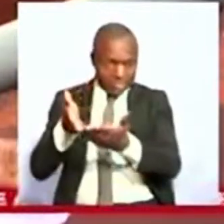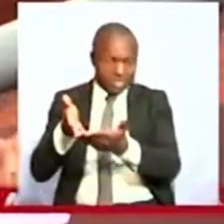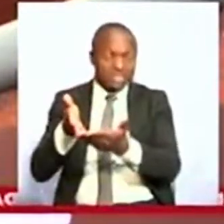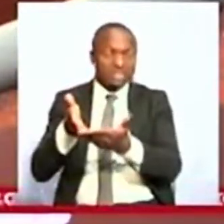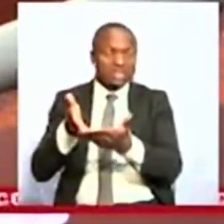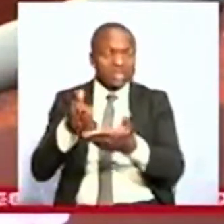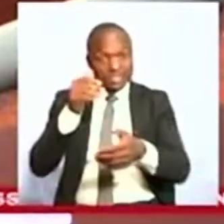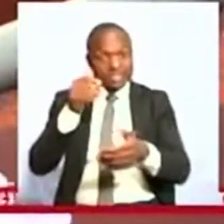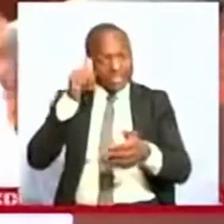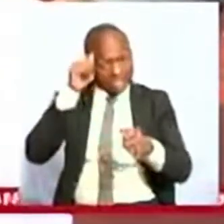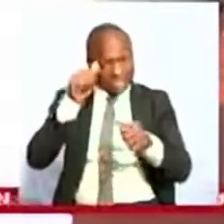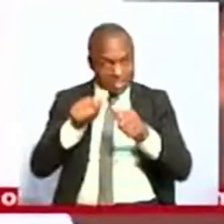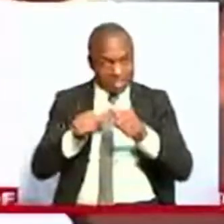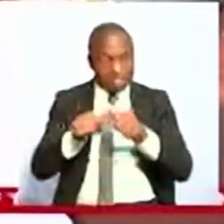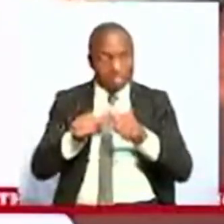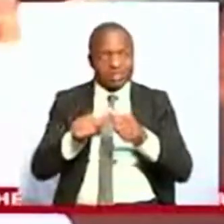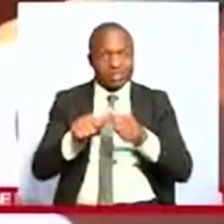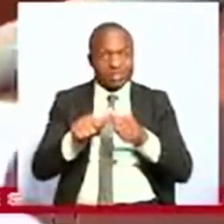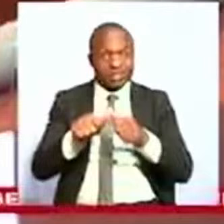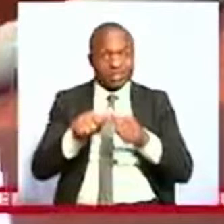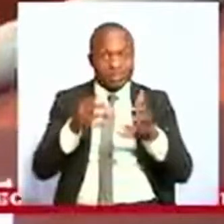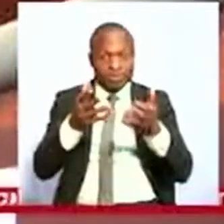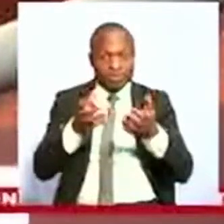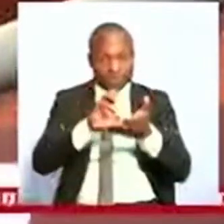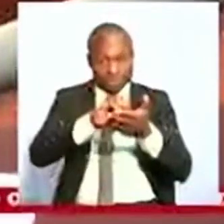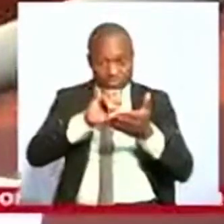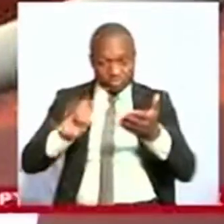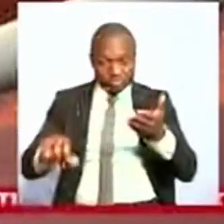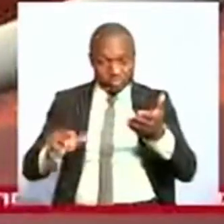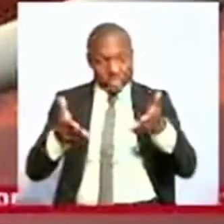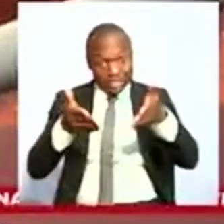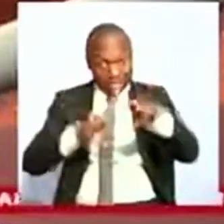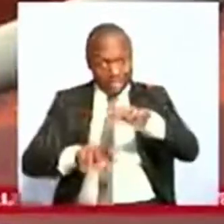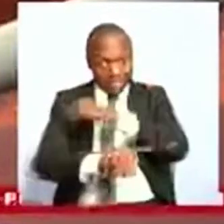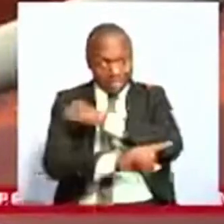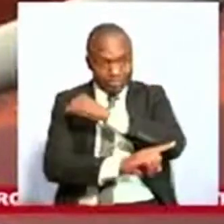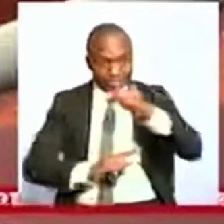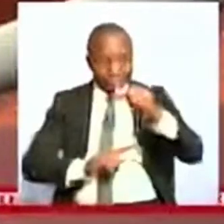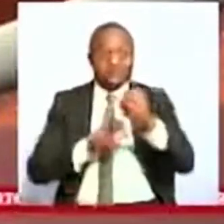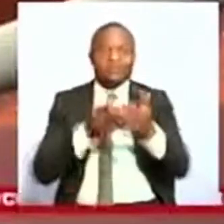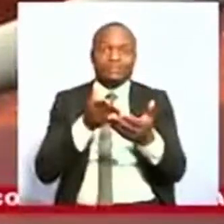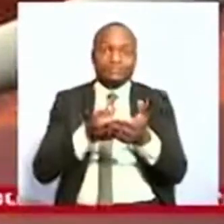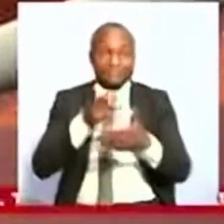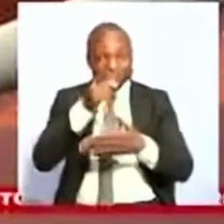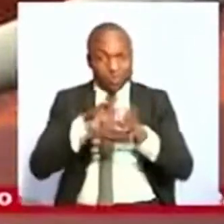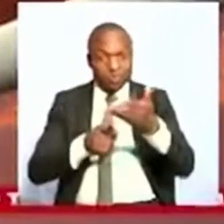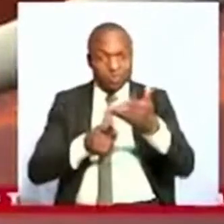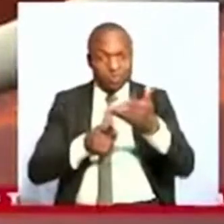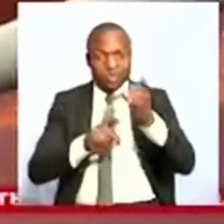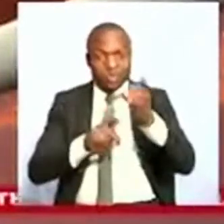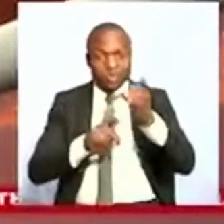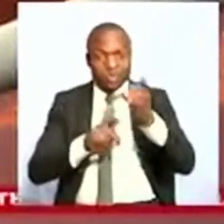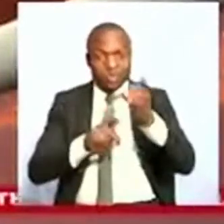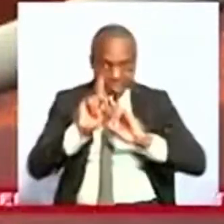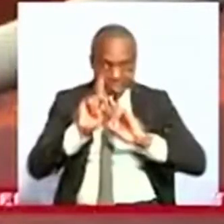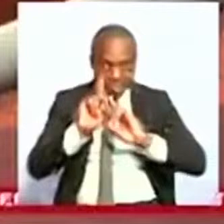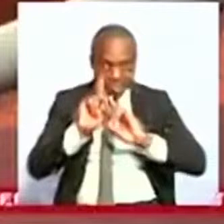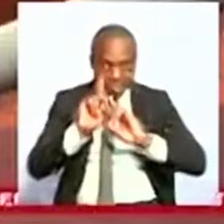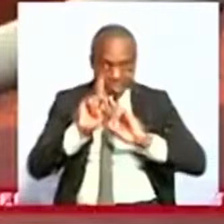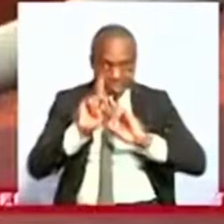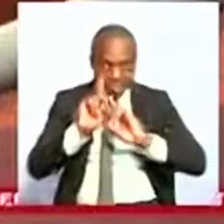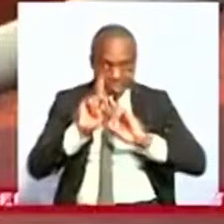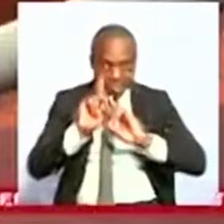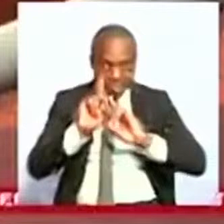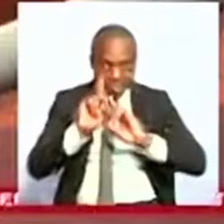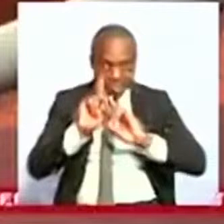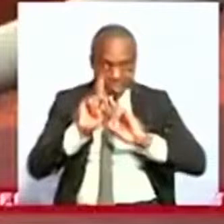protocol, which seeks to do away with the death penalty. So that, in sum, is what is discussed in our introduction